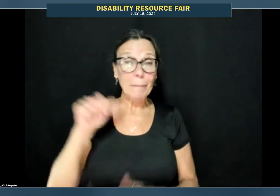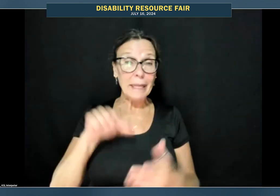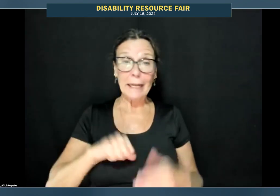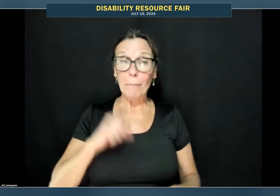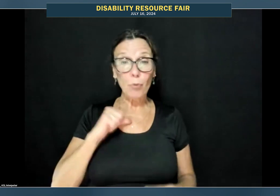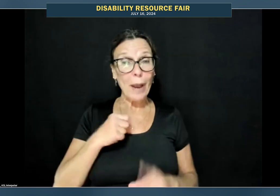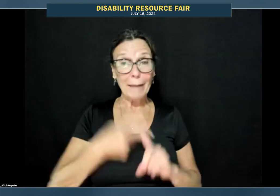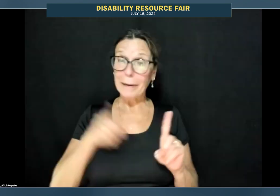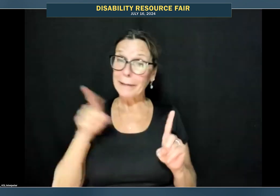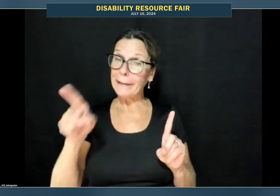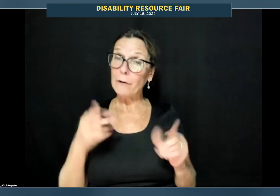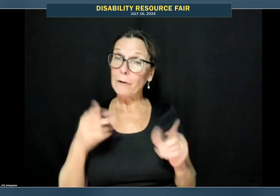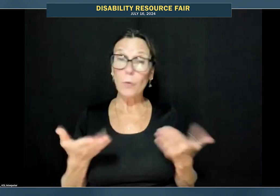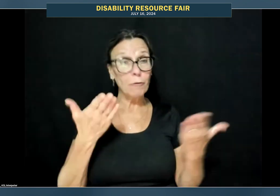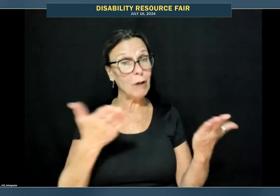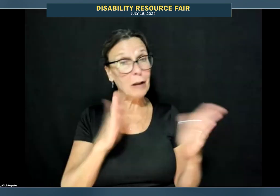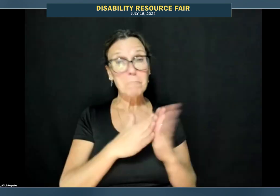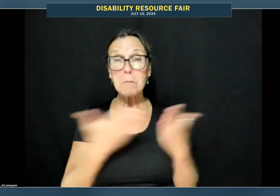would recommend?